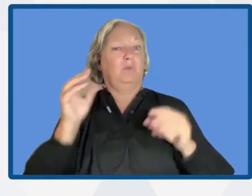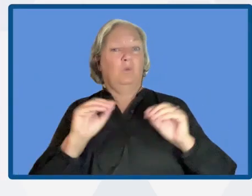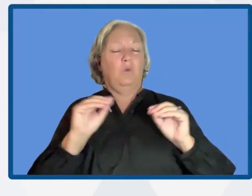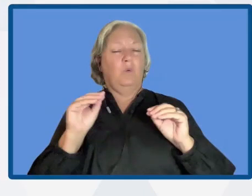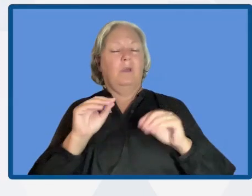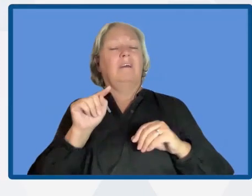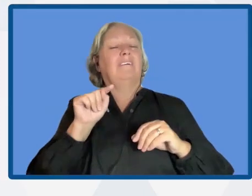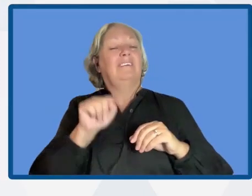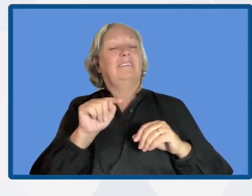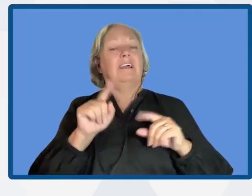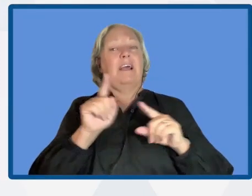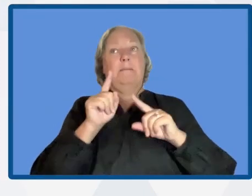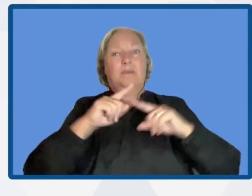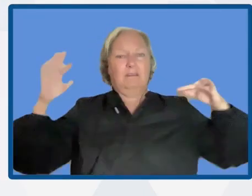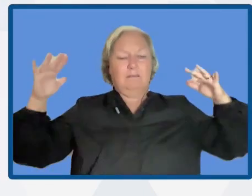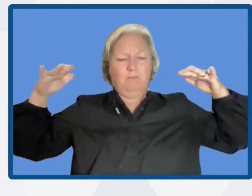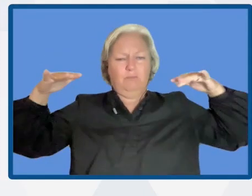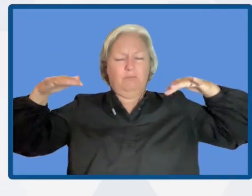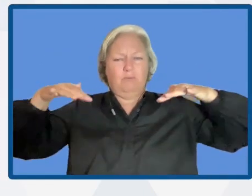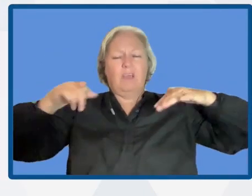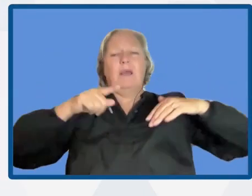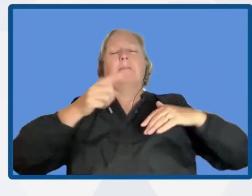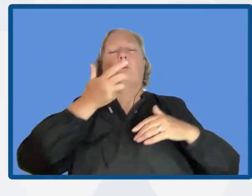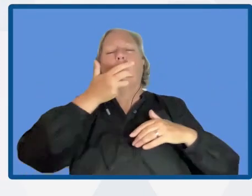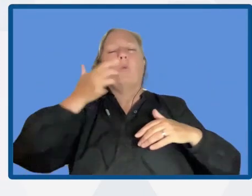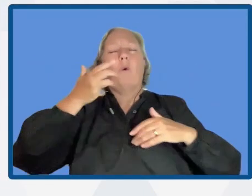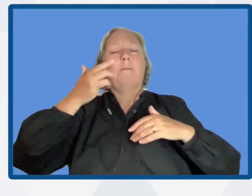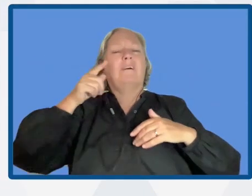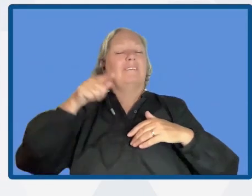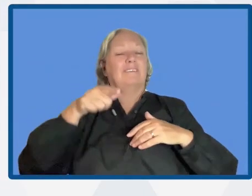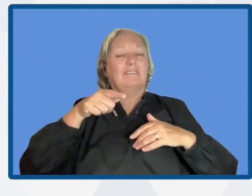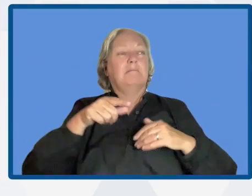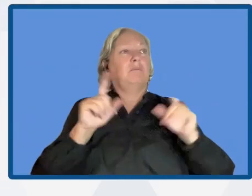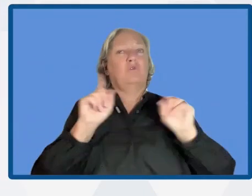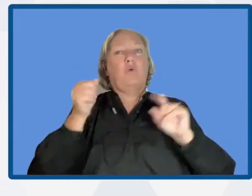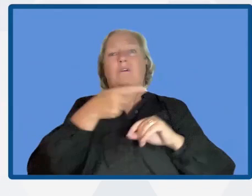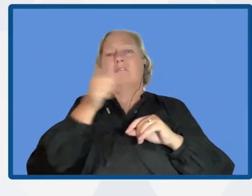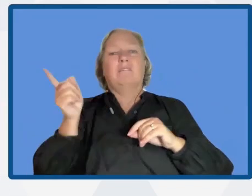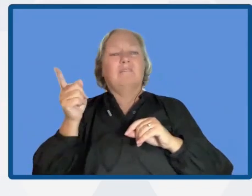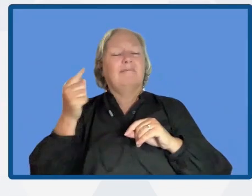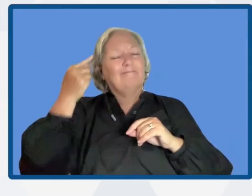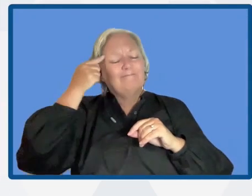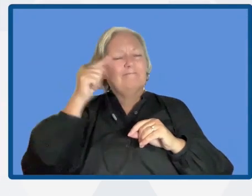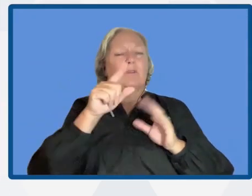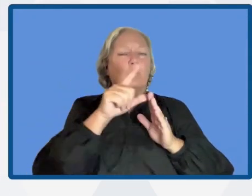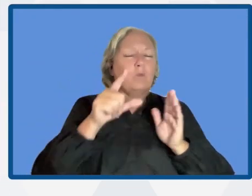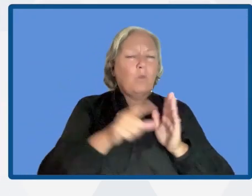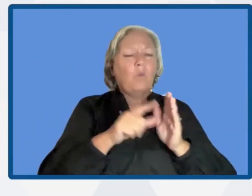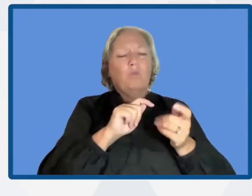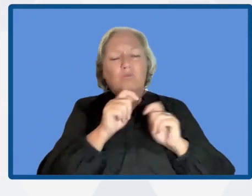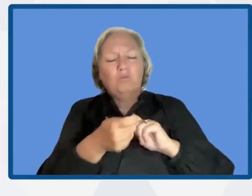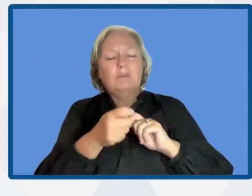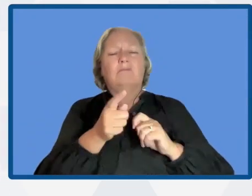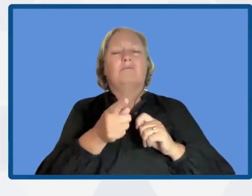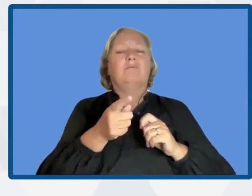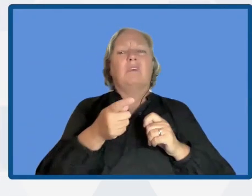the global warming, and nobody compensated the loss or made any type of compensation to this